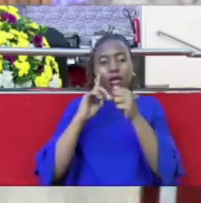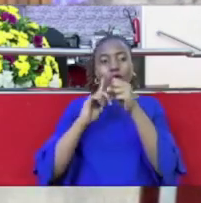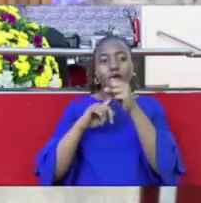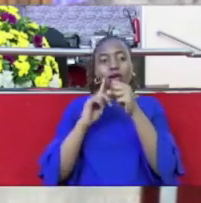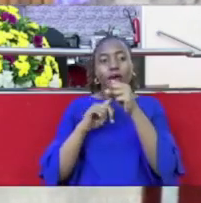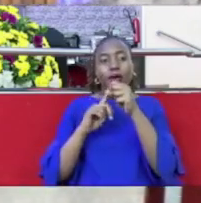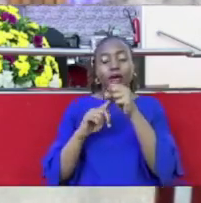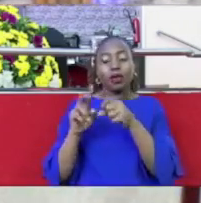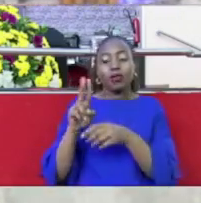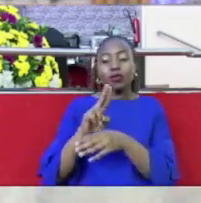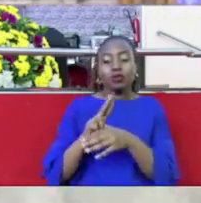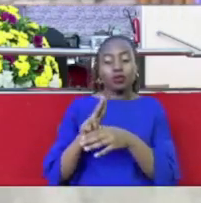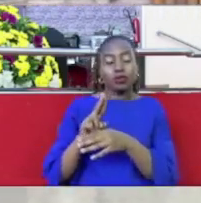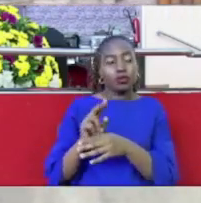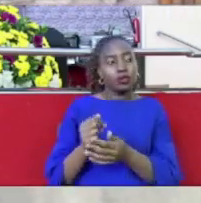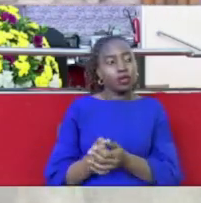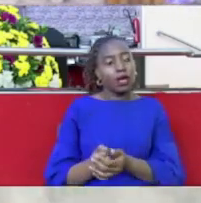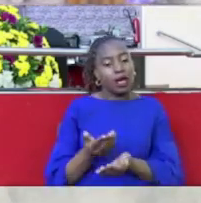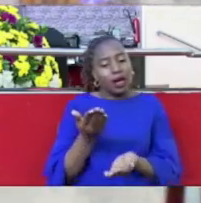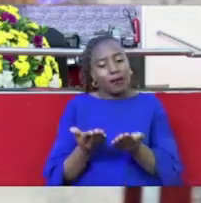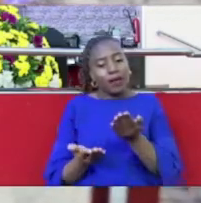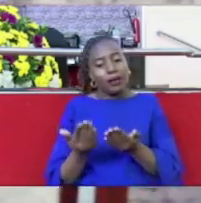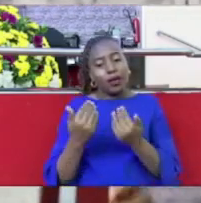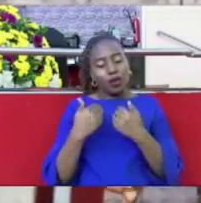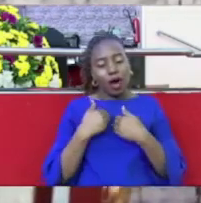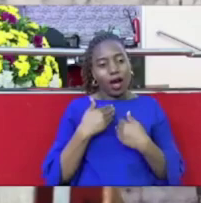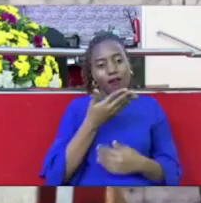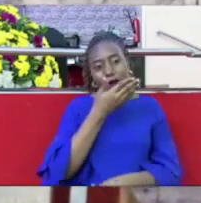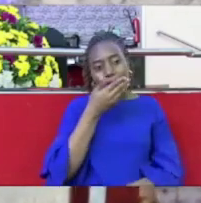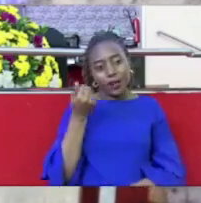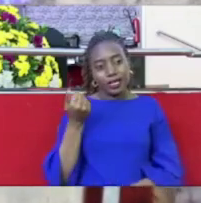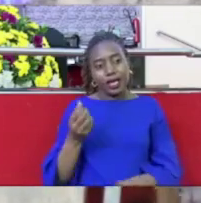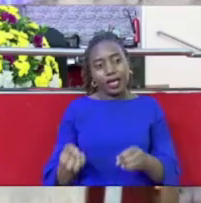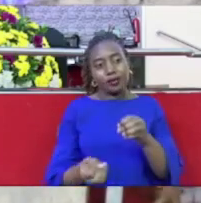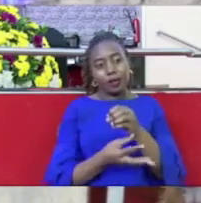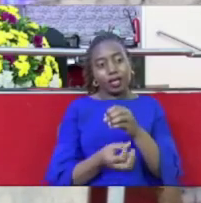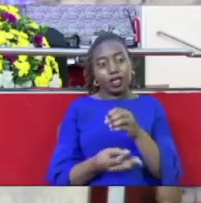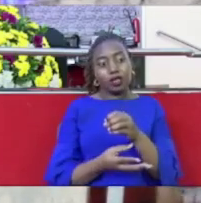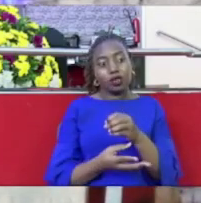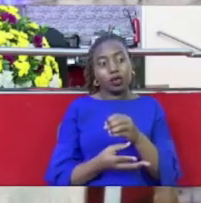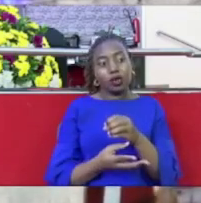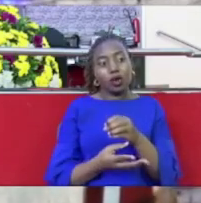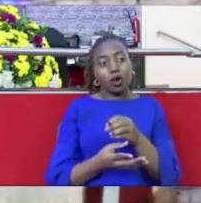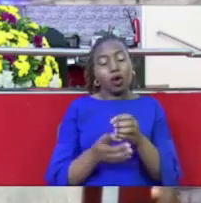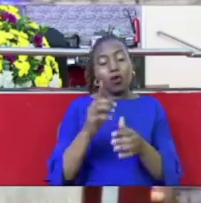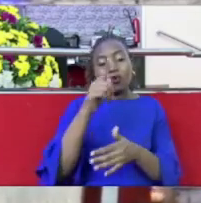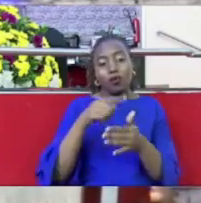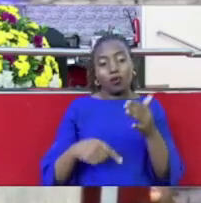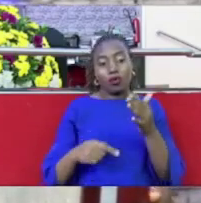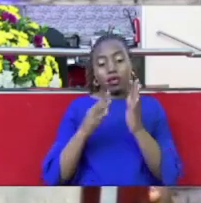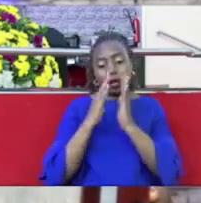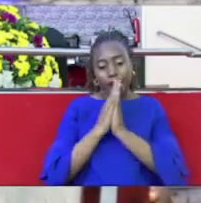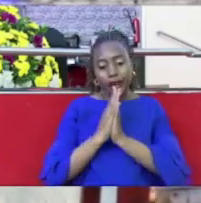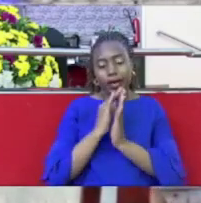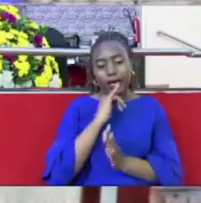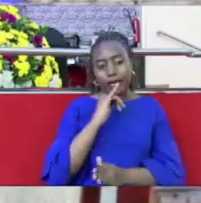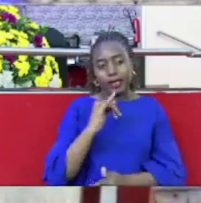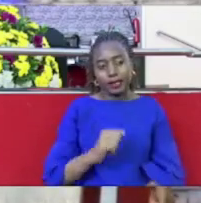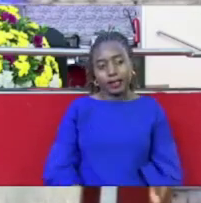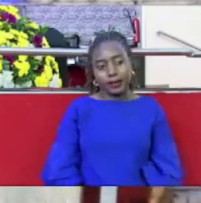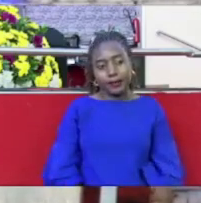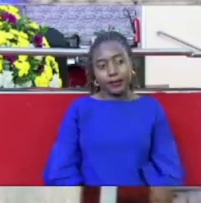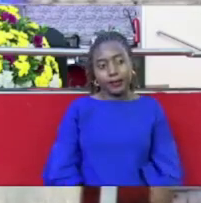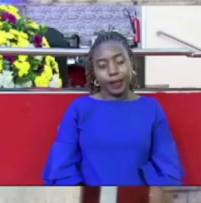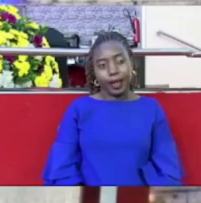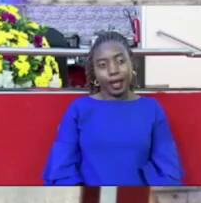kipaza sauti, you could be having a better definition. Wengine utakuwa na maana ambayo ni bora zaidi. Of what is prayer? Ya maana ama maana ya maombi. But